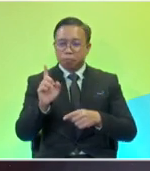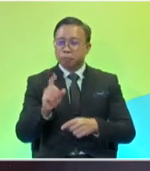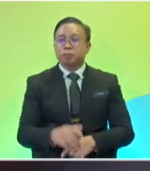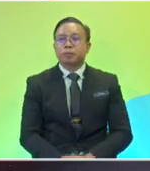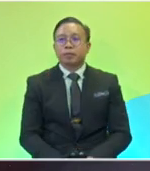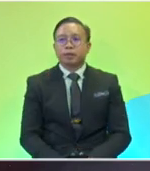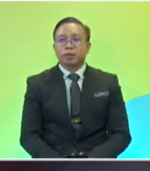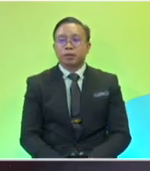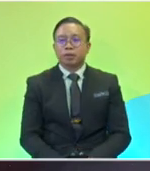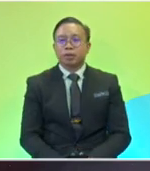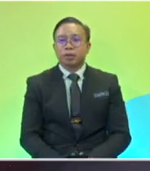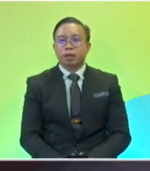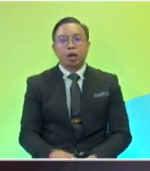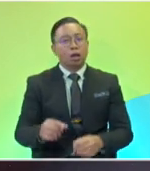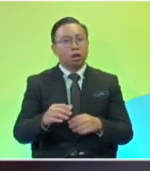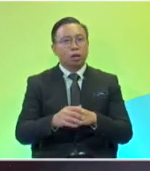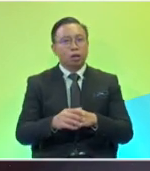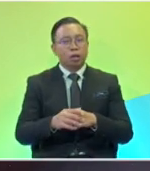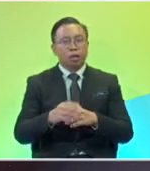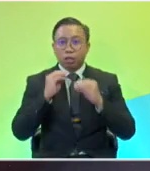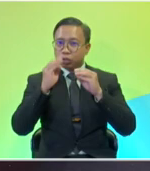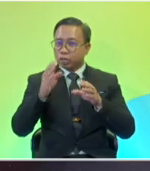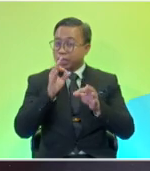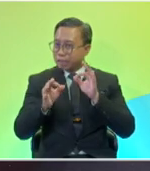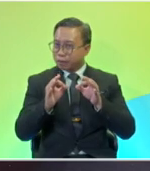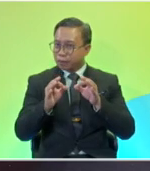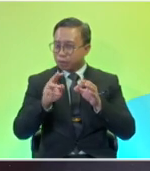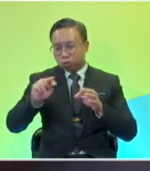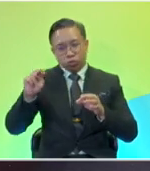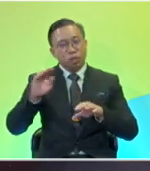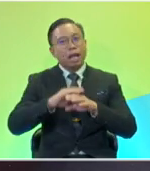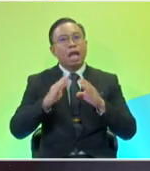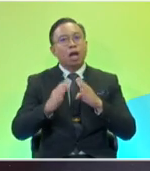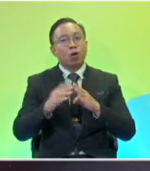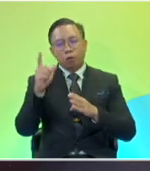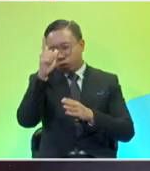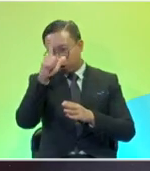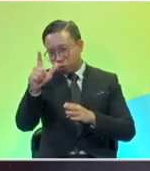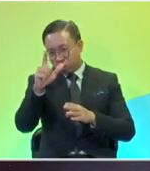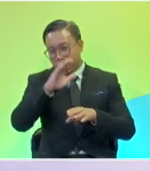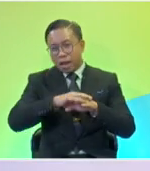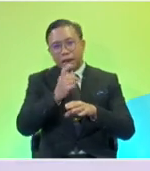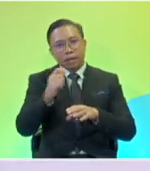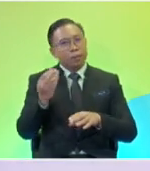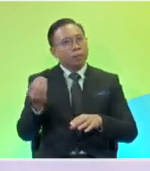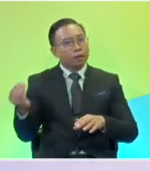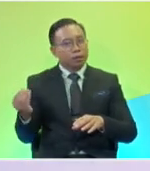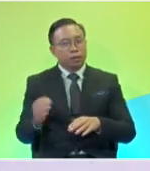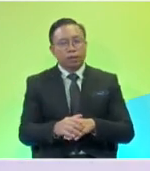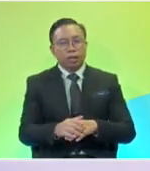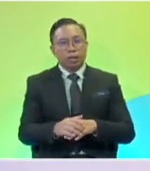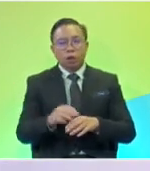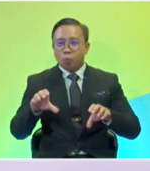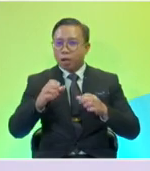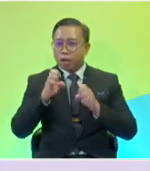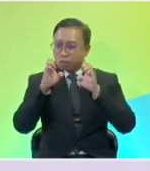Okay. So we'll just run through a quick summary. So teacher, if the students at home, if they want to have a look at the materials, the subjects, they want to do